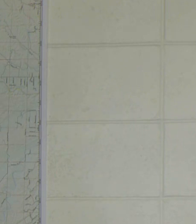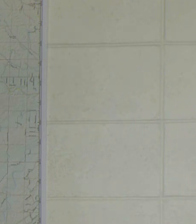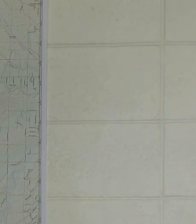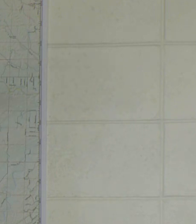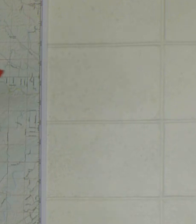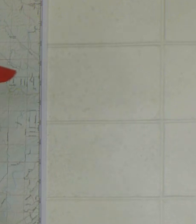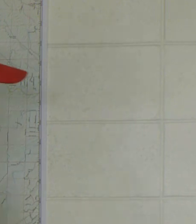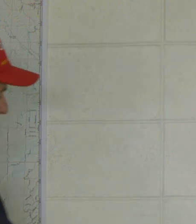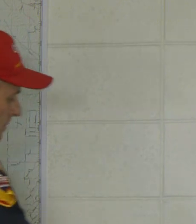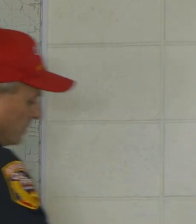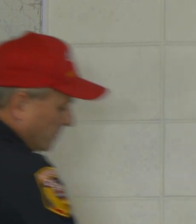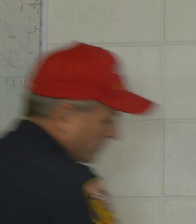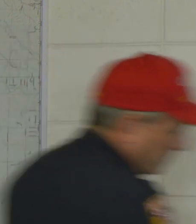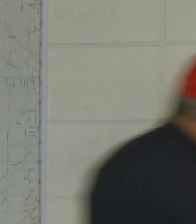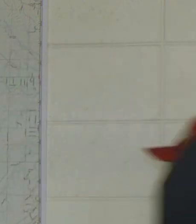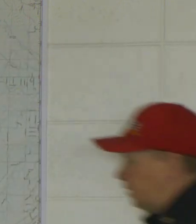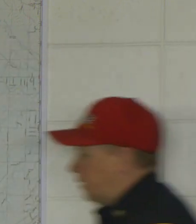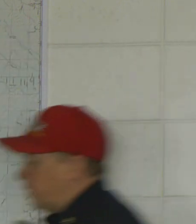Chief?